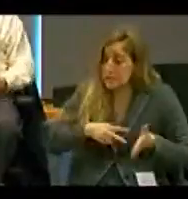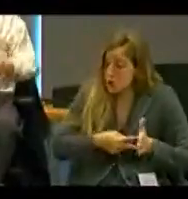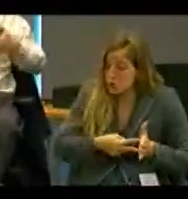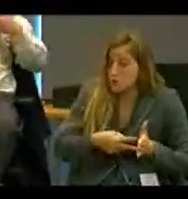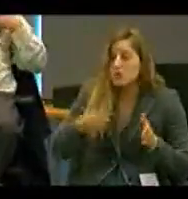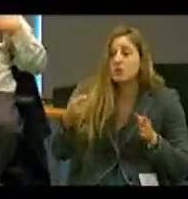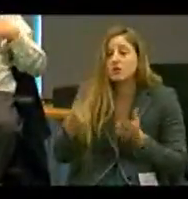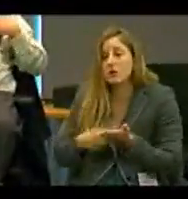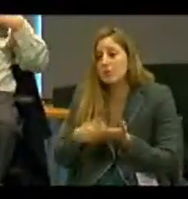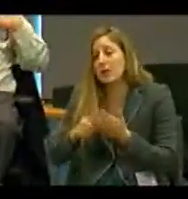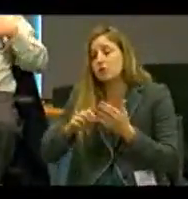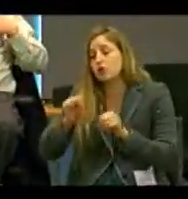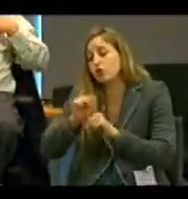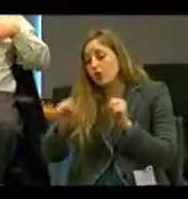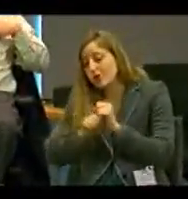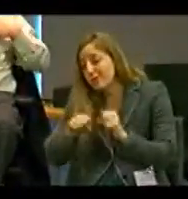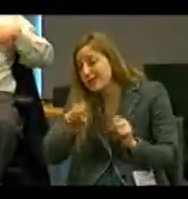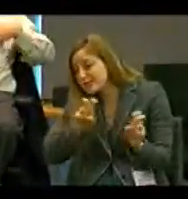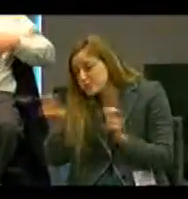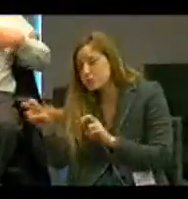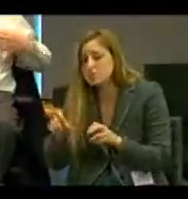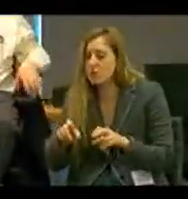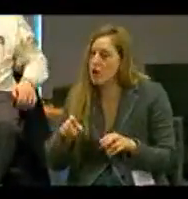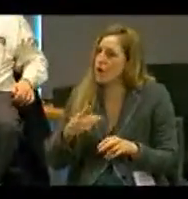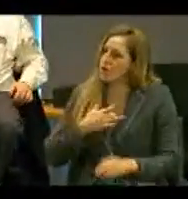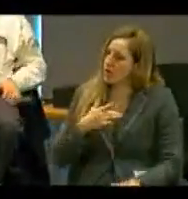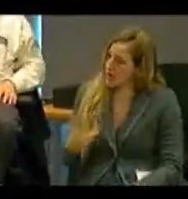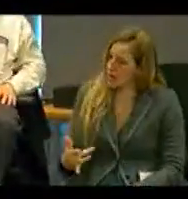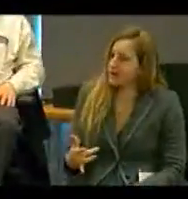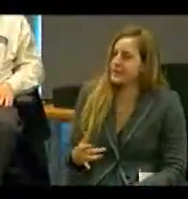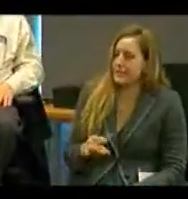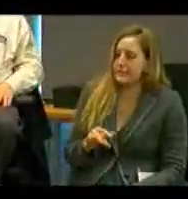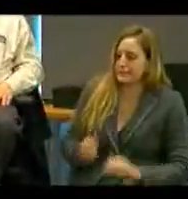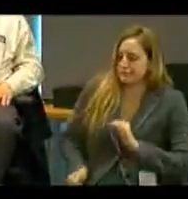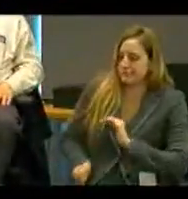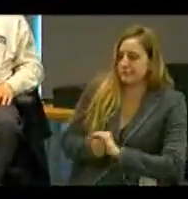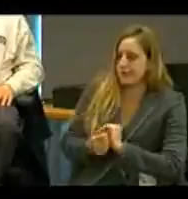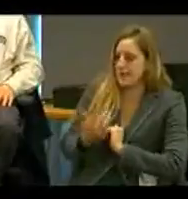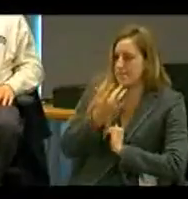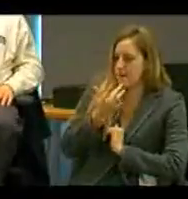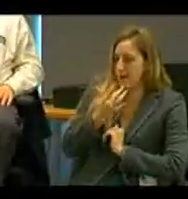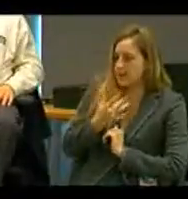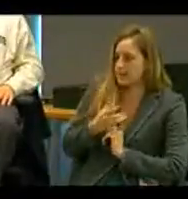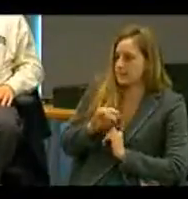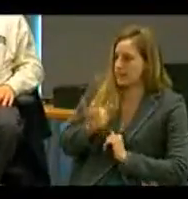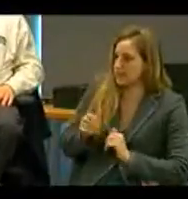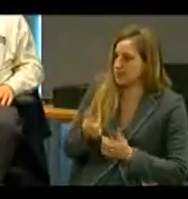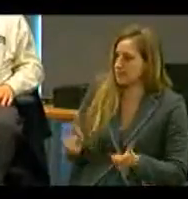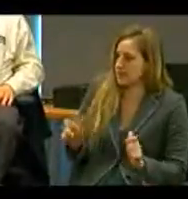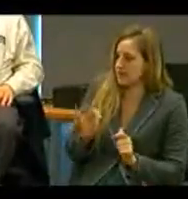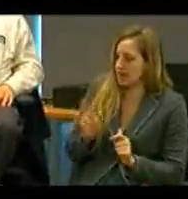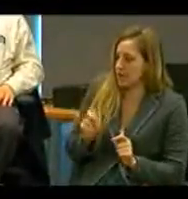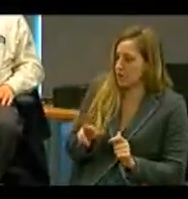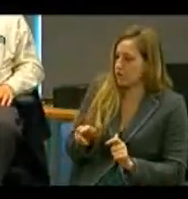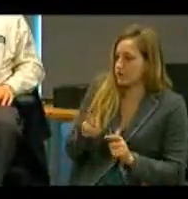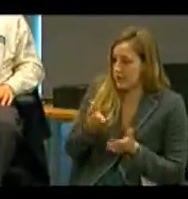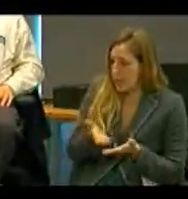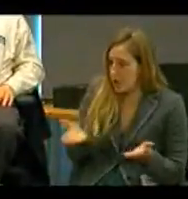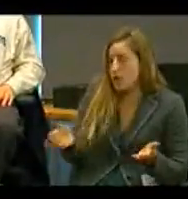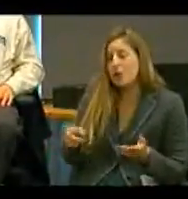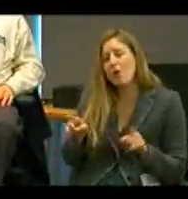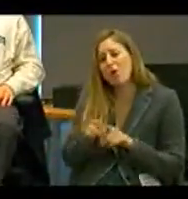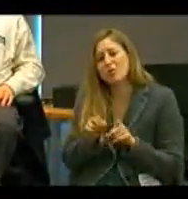factors. Oftentimes implicit bias may be one of the many factors. But I really think that it's important to also look at what is